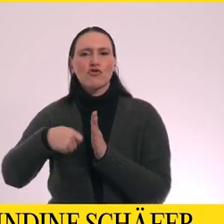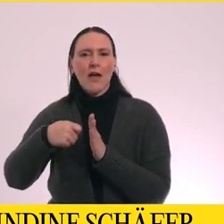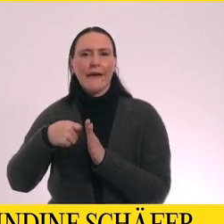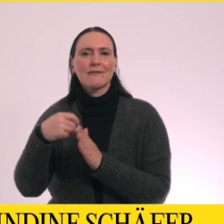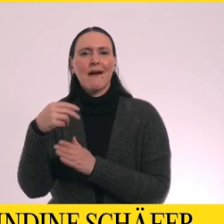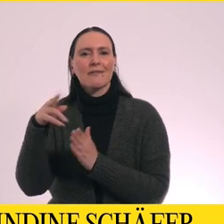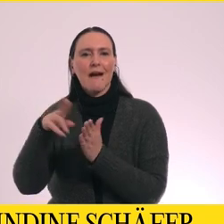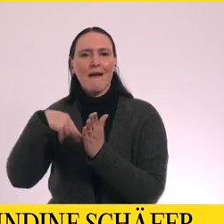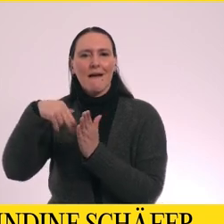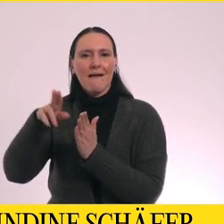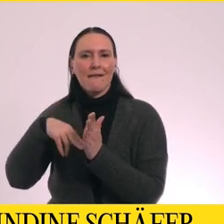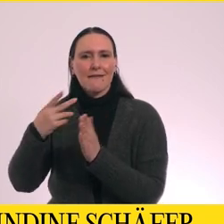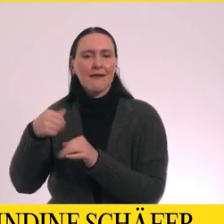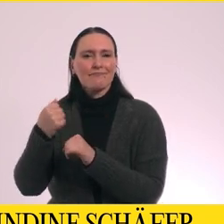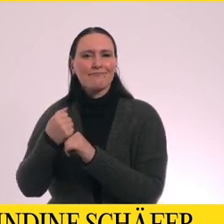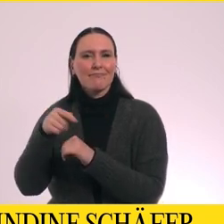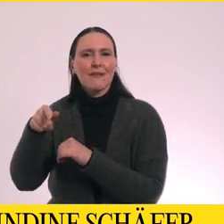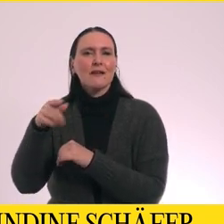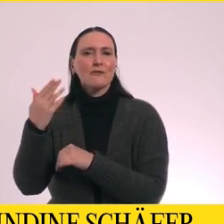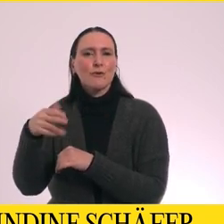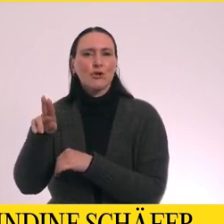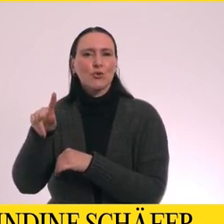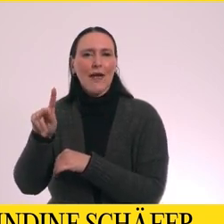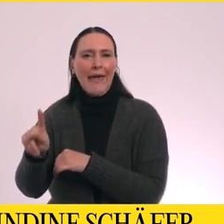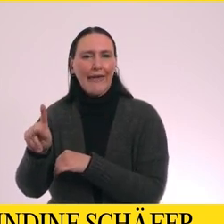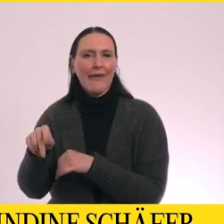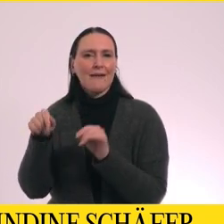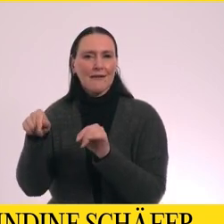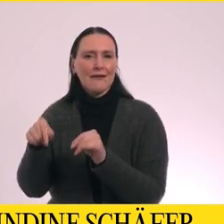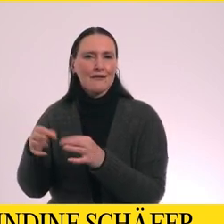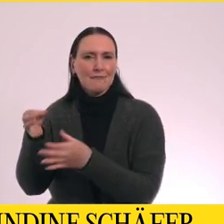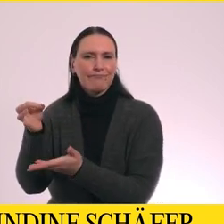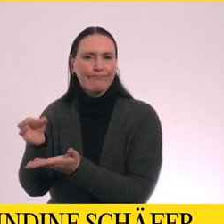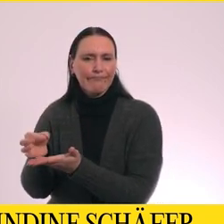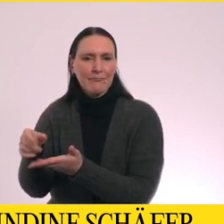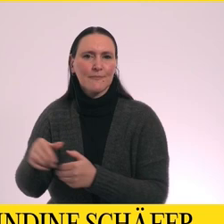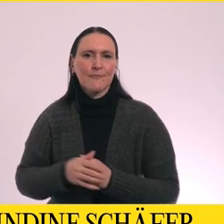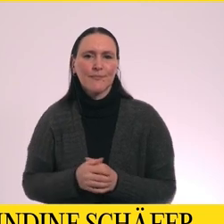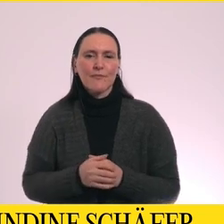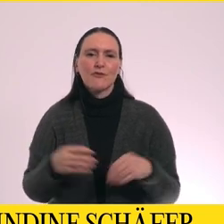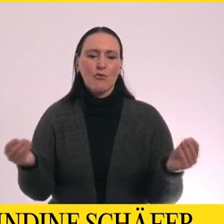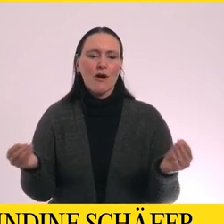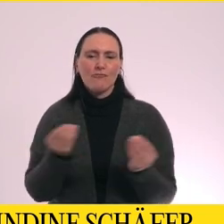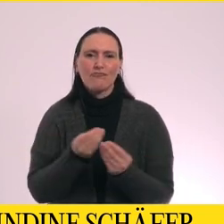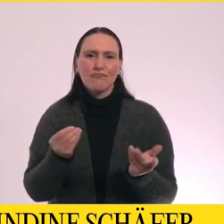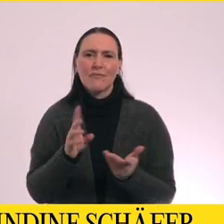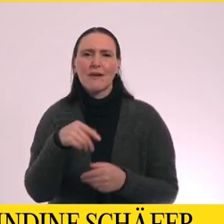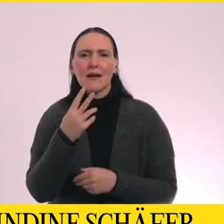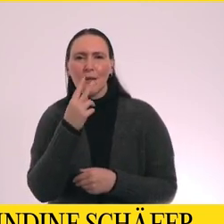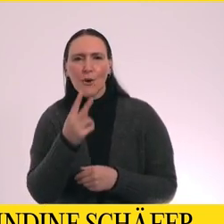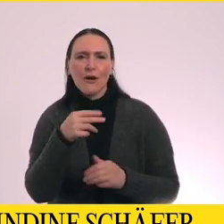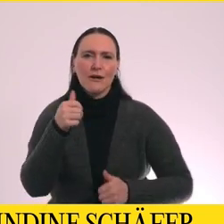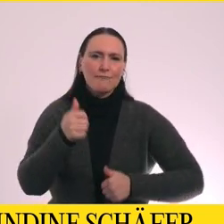to share and to listen and to learn, but also to expand and challenge how we might think